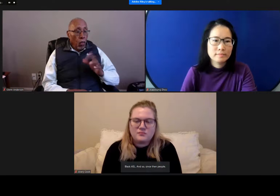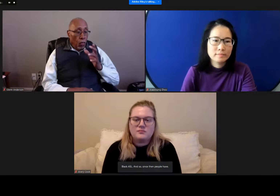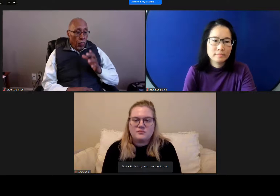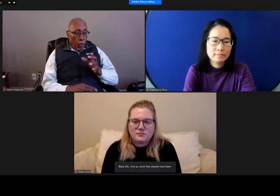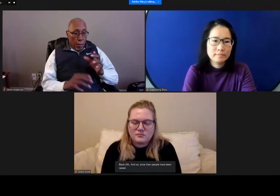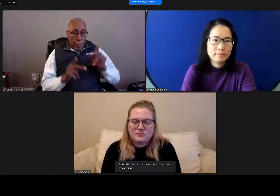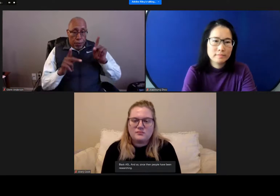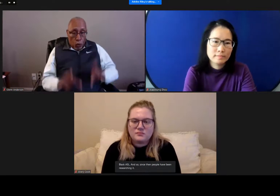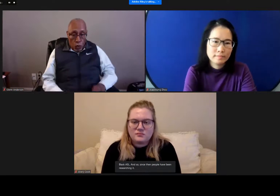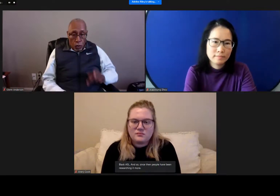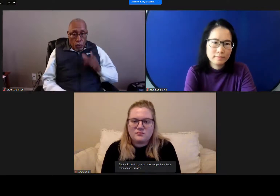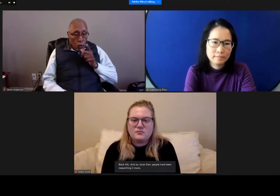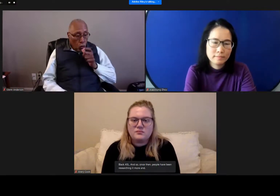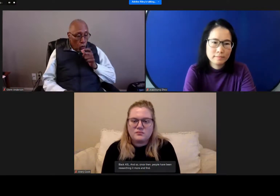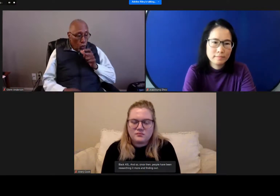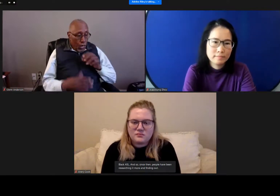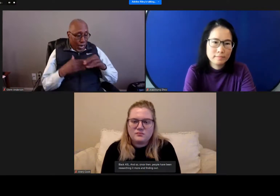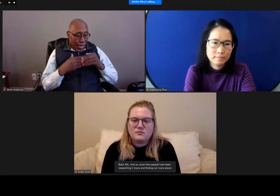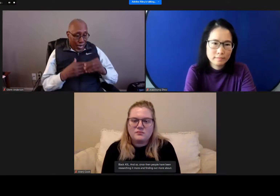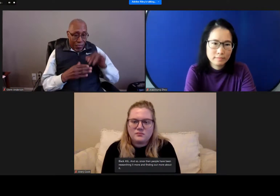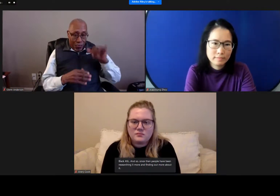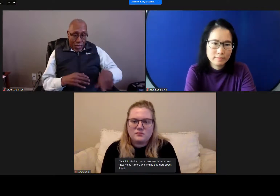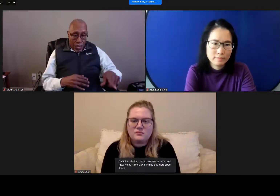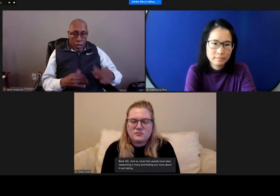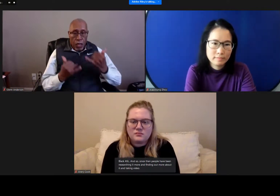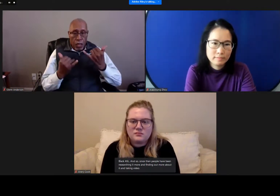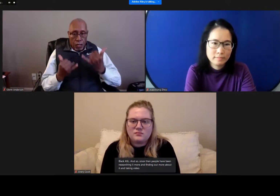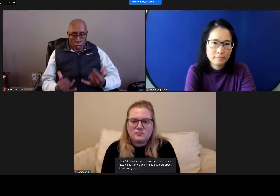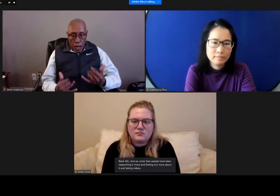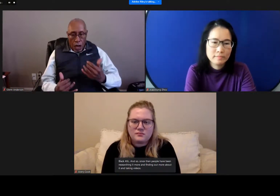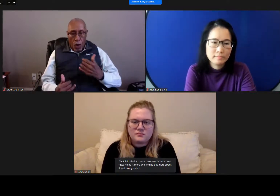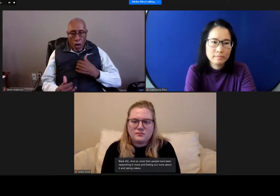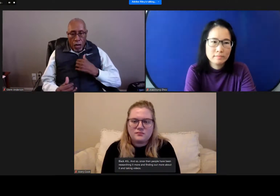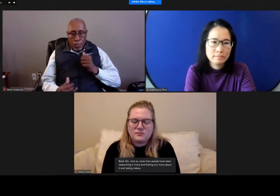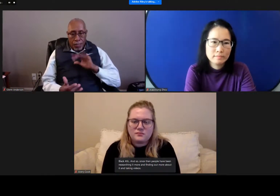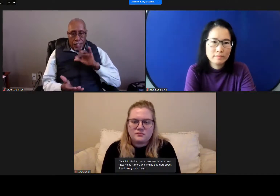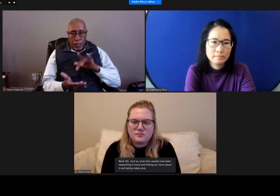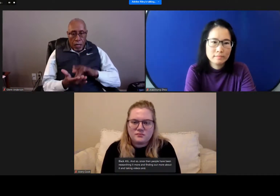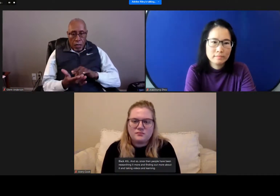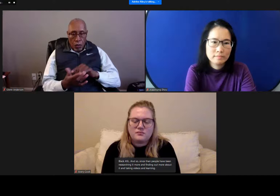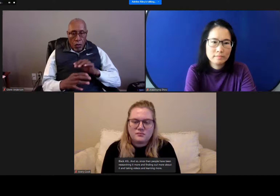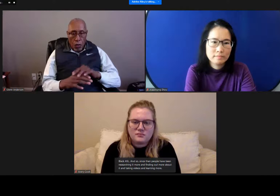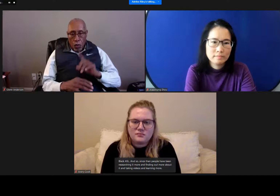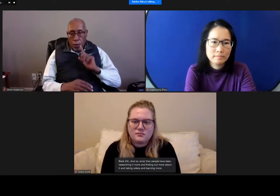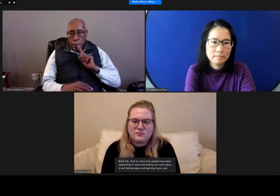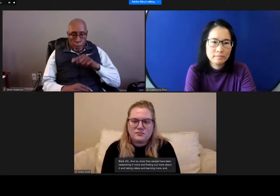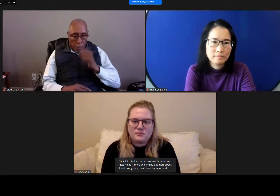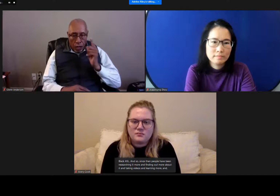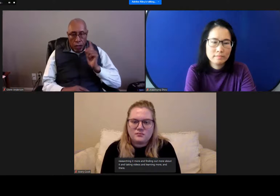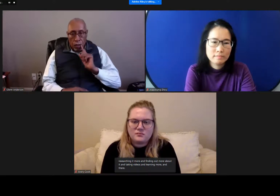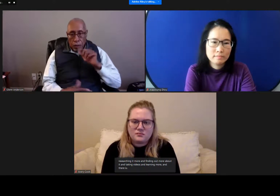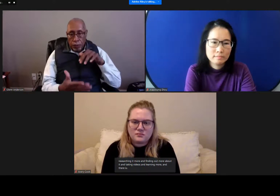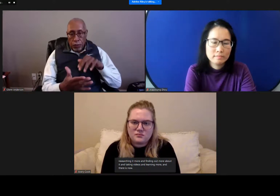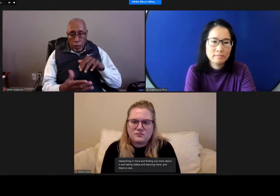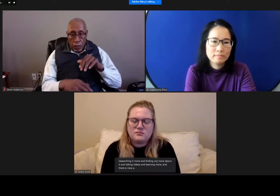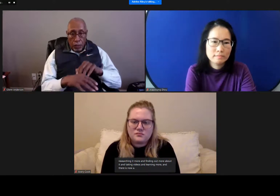been researching it more and finding out more about it and taking videos and learning more. And there is now a center